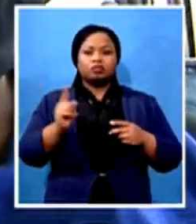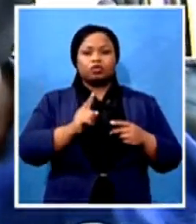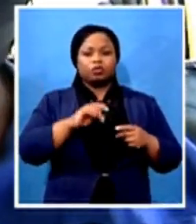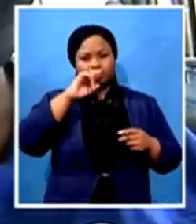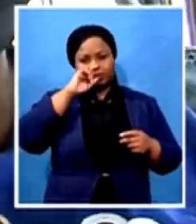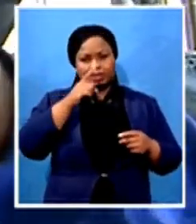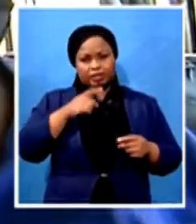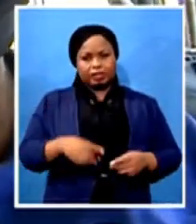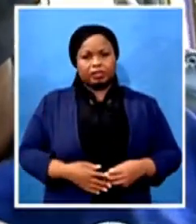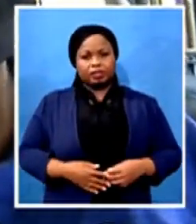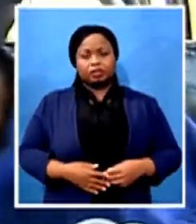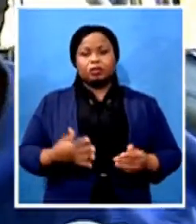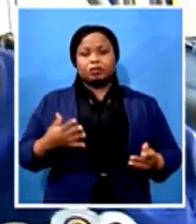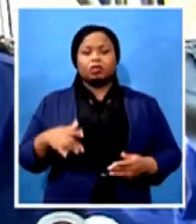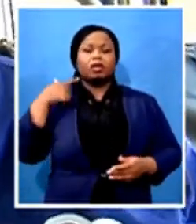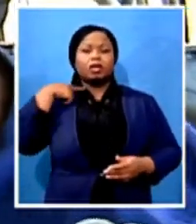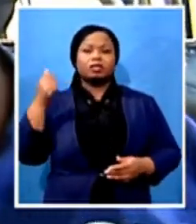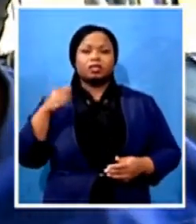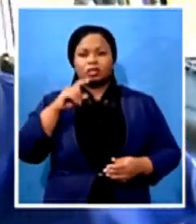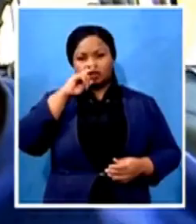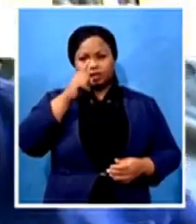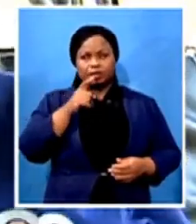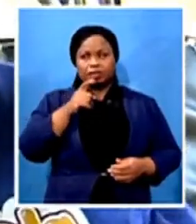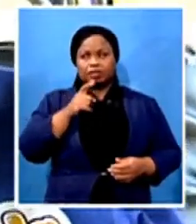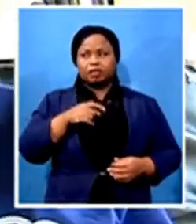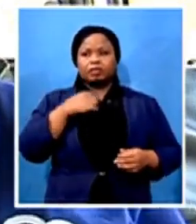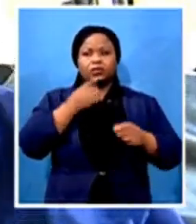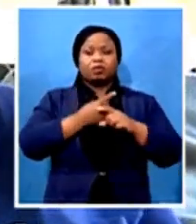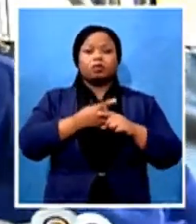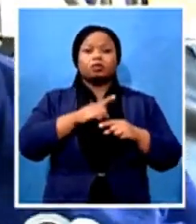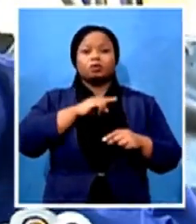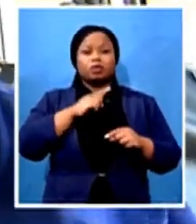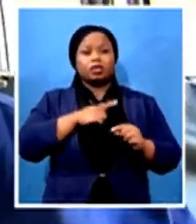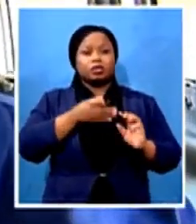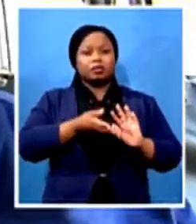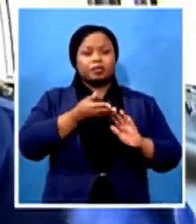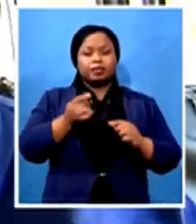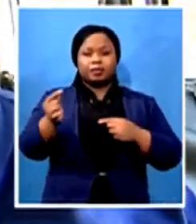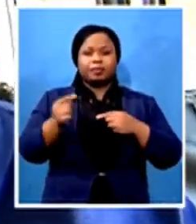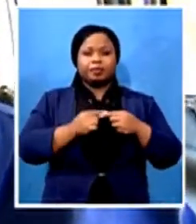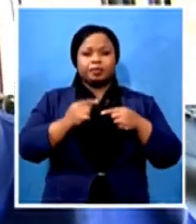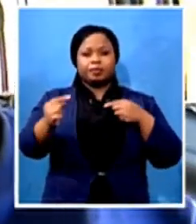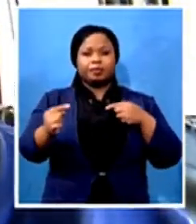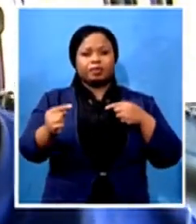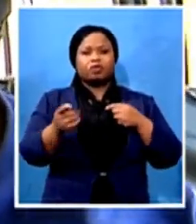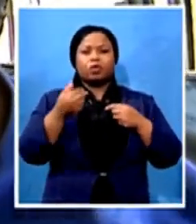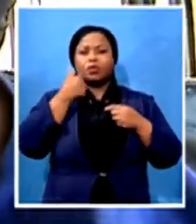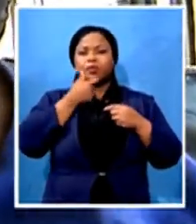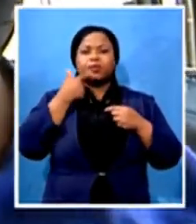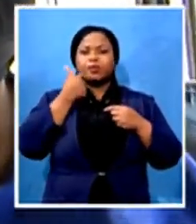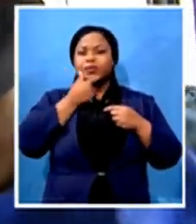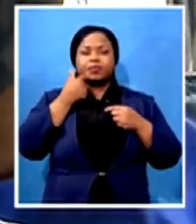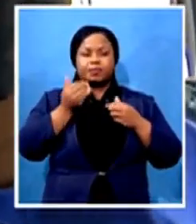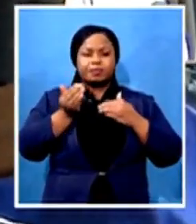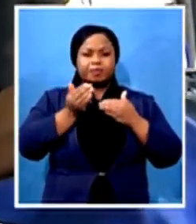paint a demographic for those who might not know, it's literally a stone's throw away from each other. So come the